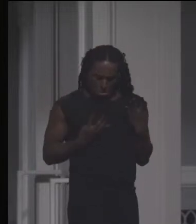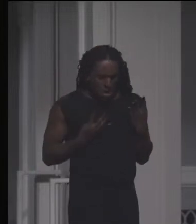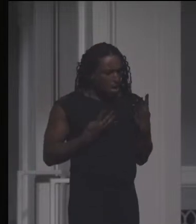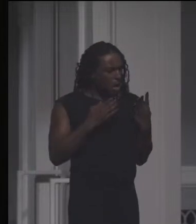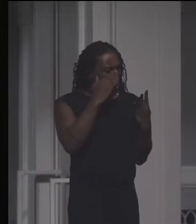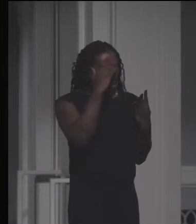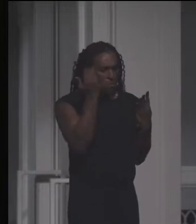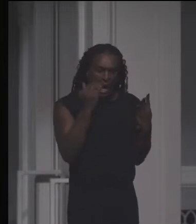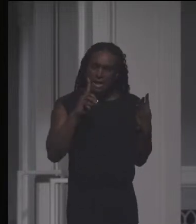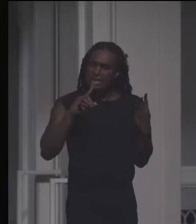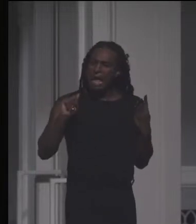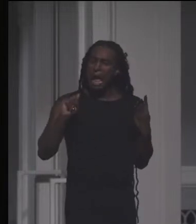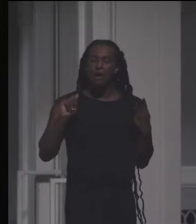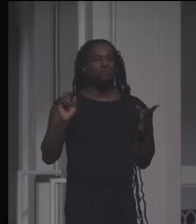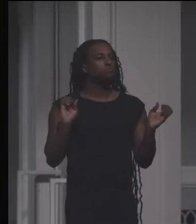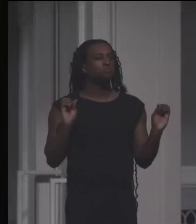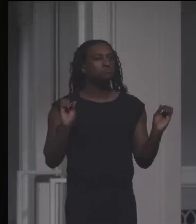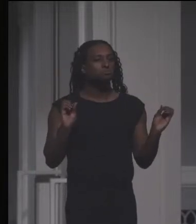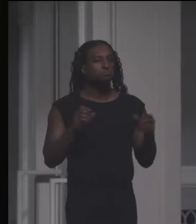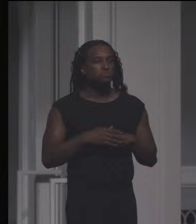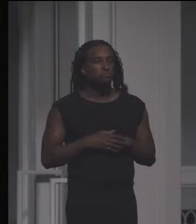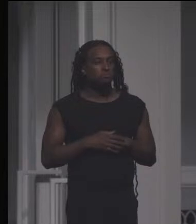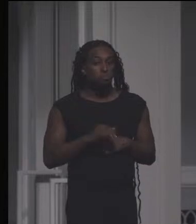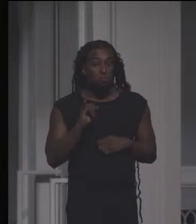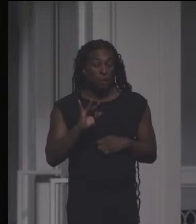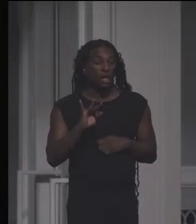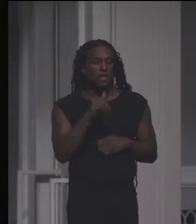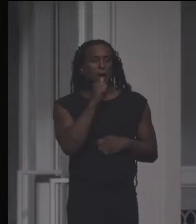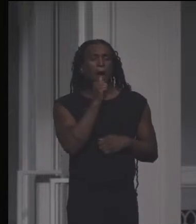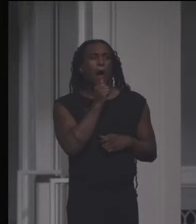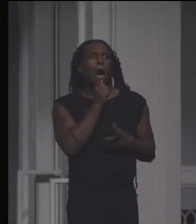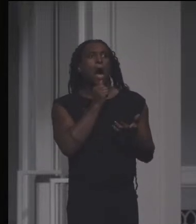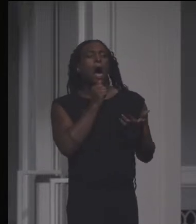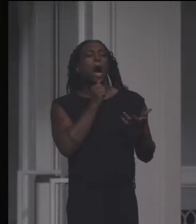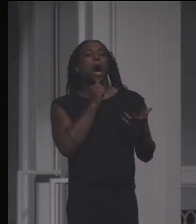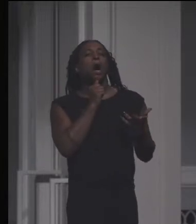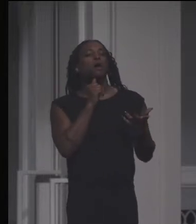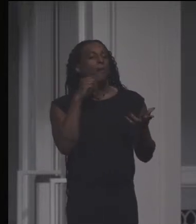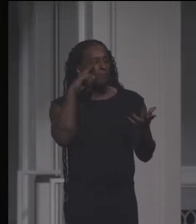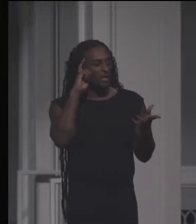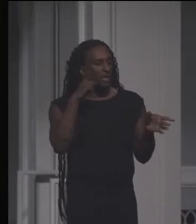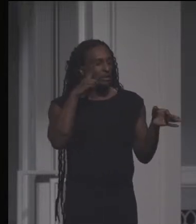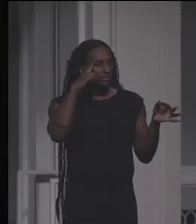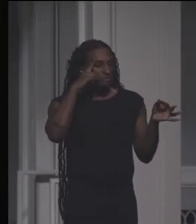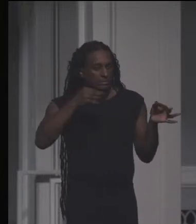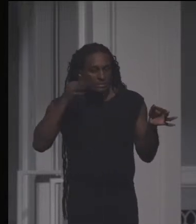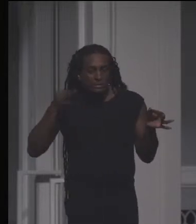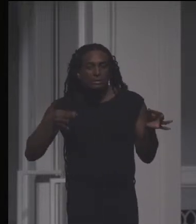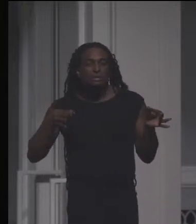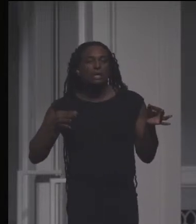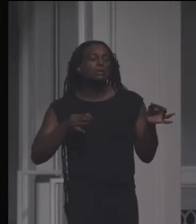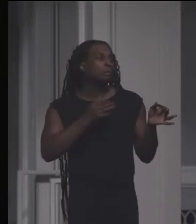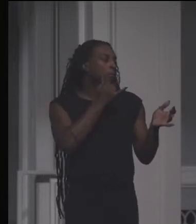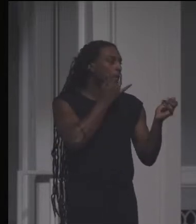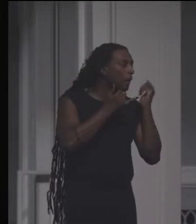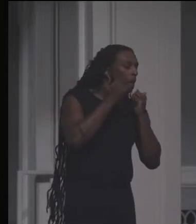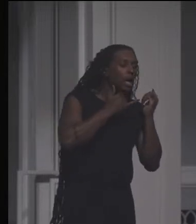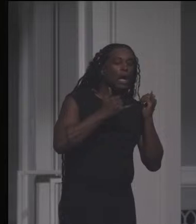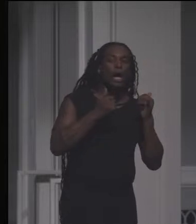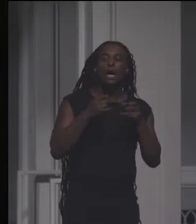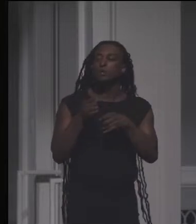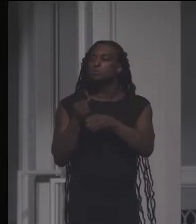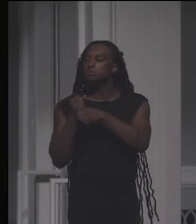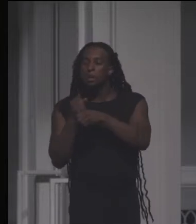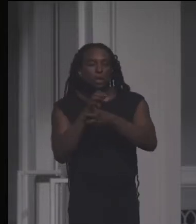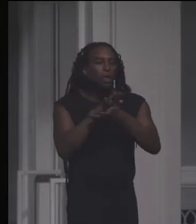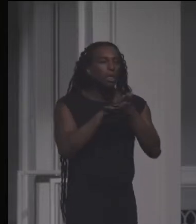or disabled. If we suffer, it's because of choices we've made, things we've done or not done, not for being who